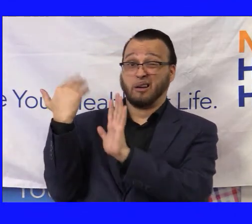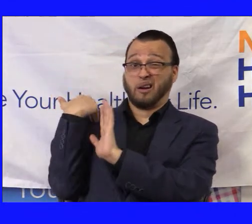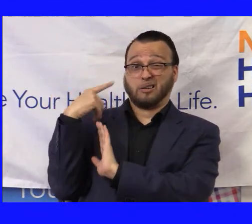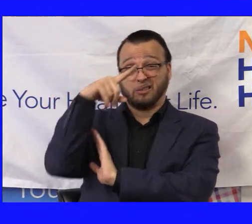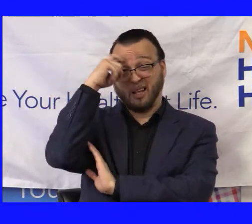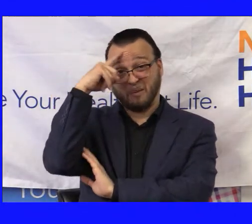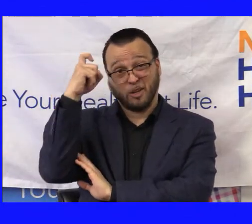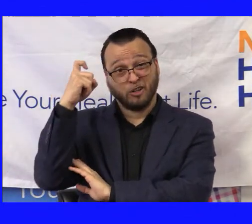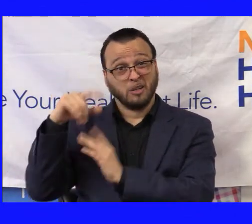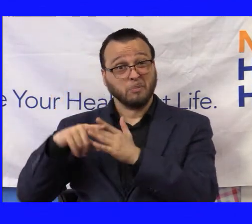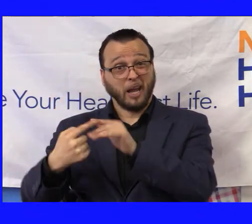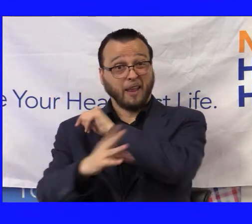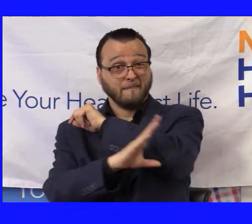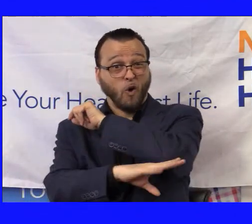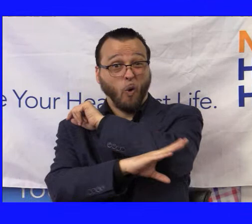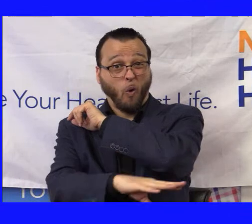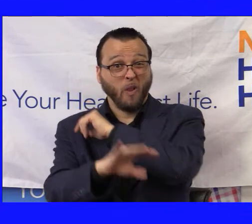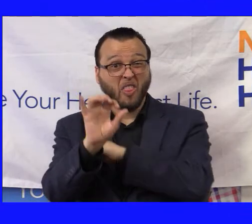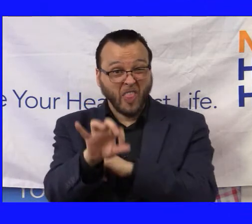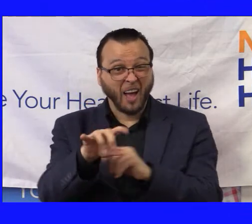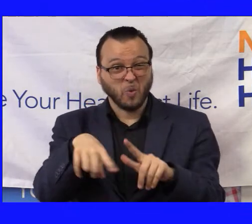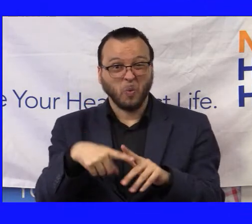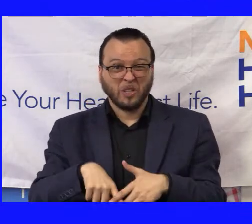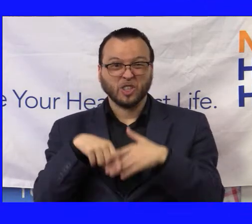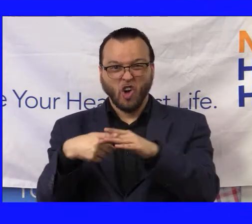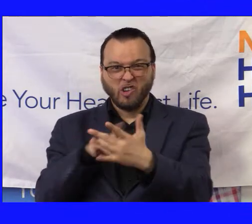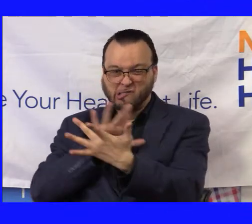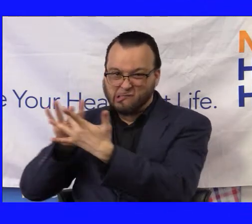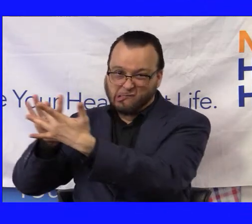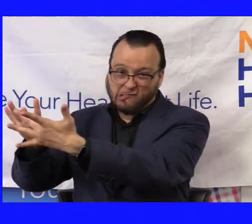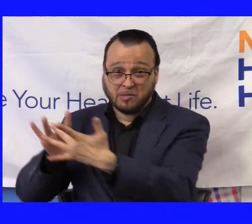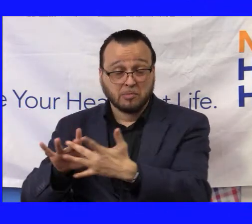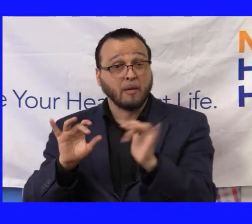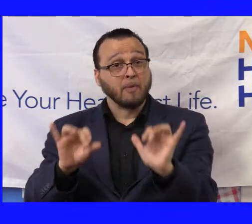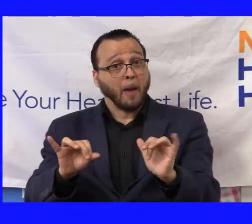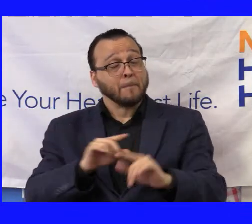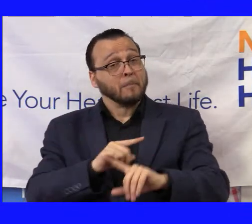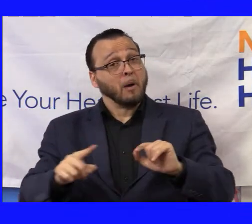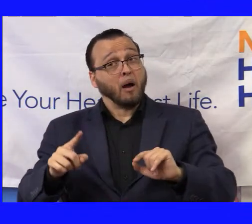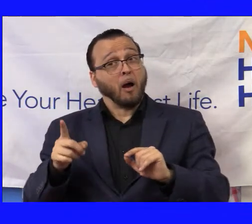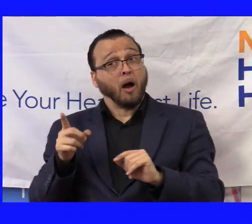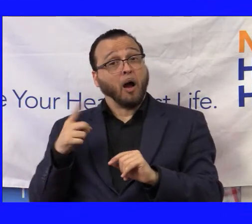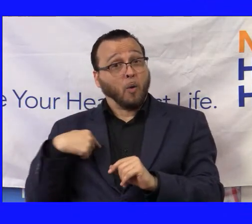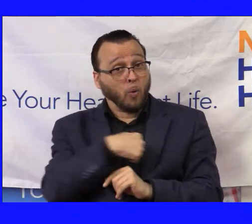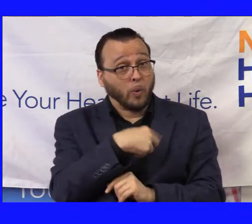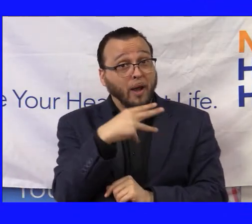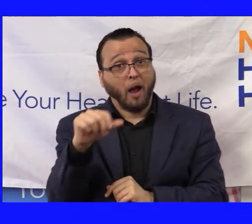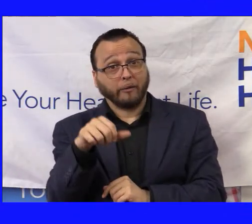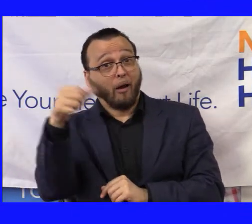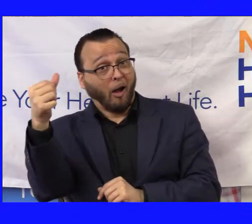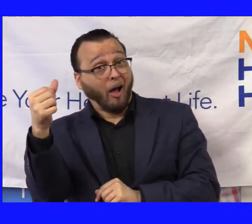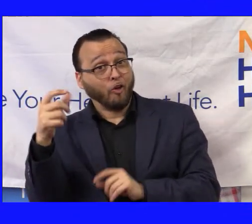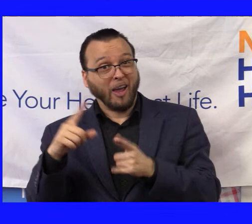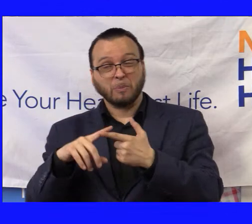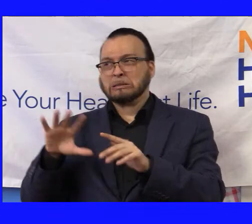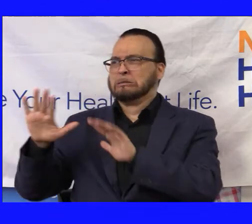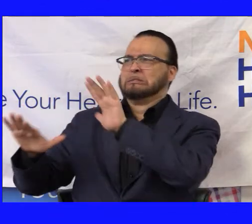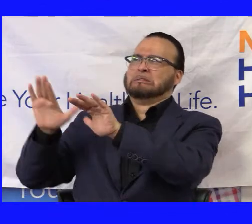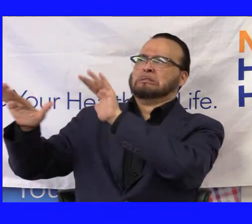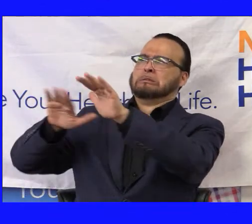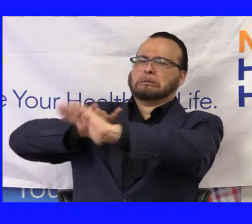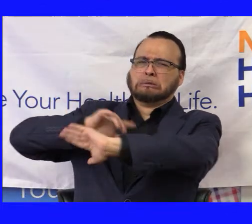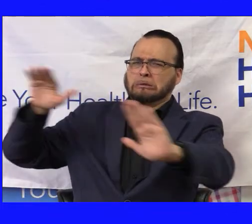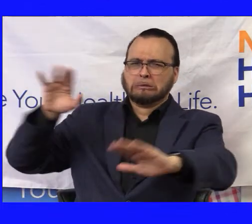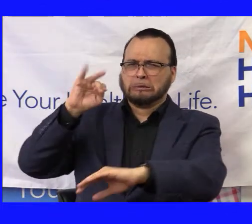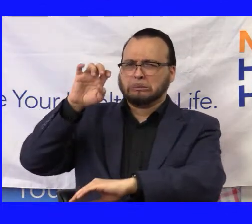when we first started doing meetings. But we and others were able to push off an across-the-board Medicaid